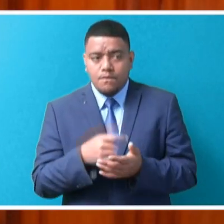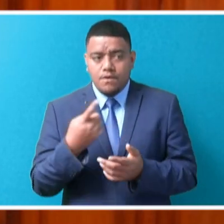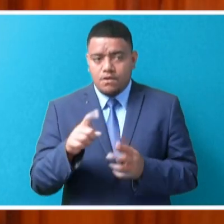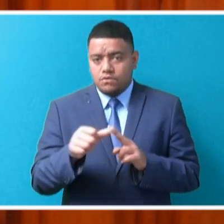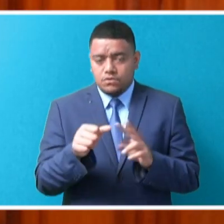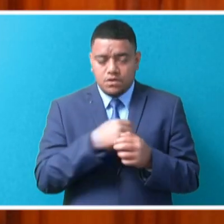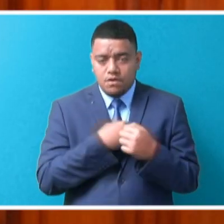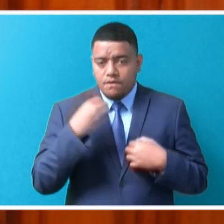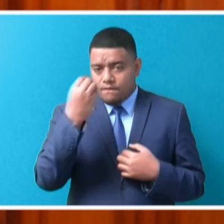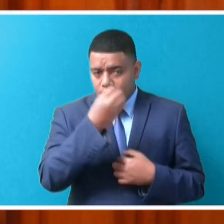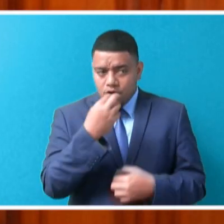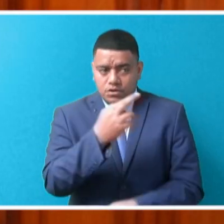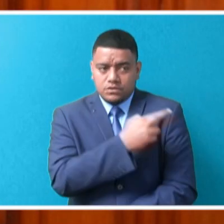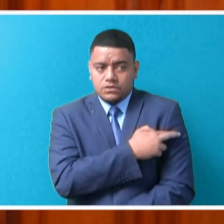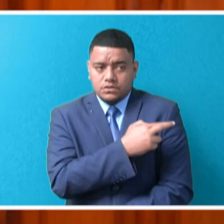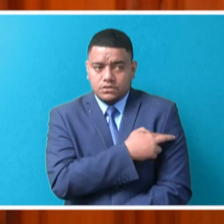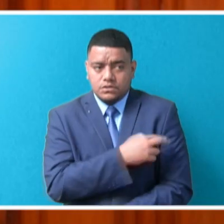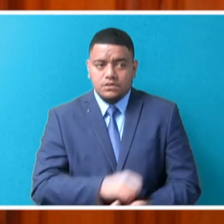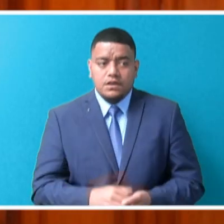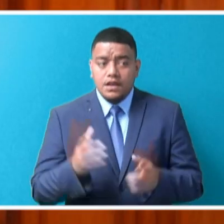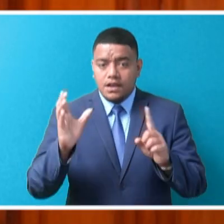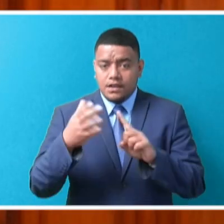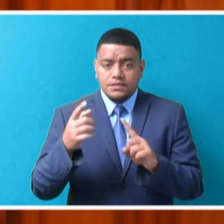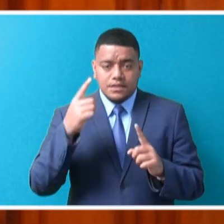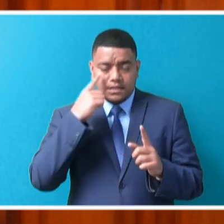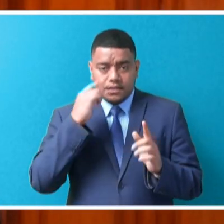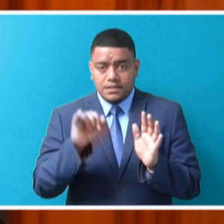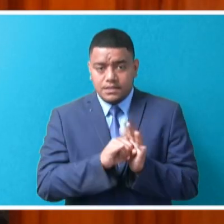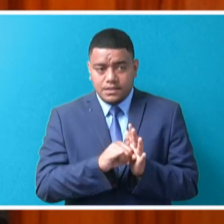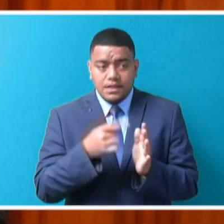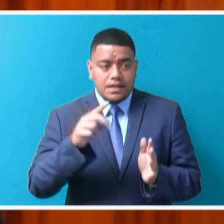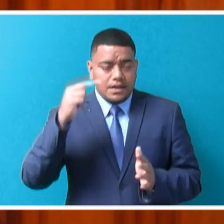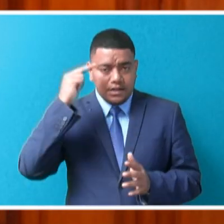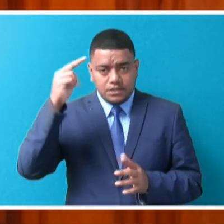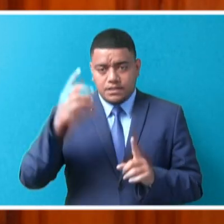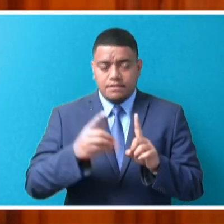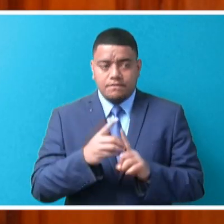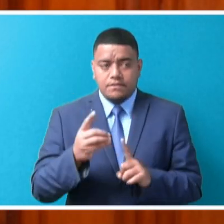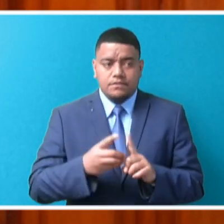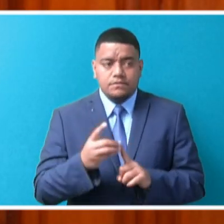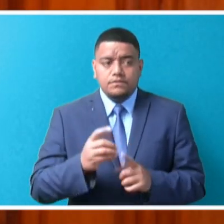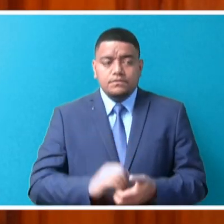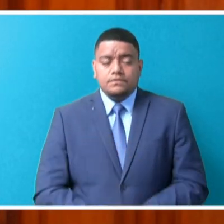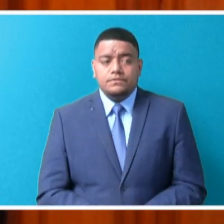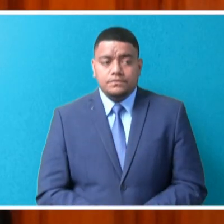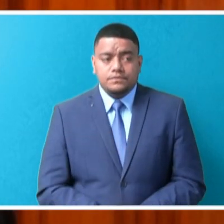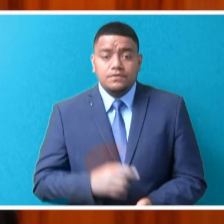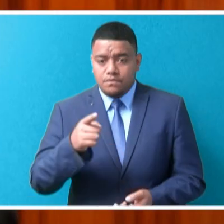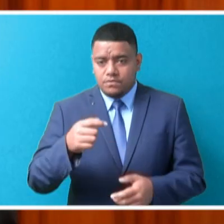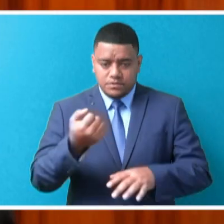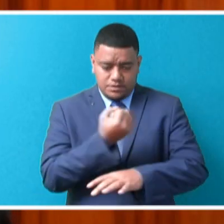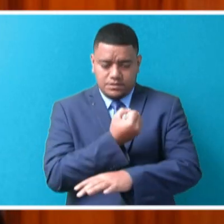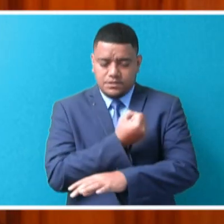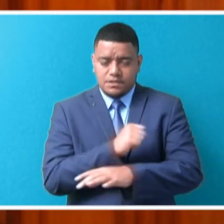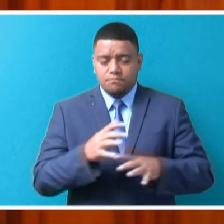security, rural livelihoods, cultural identity, and national development and aspirations. As a large ocean state, we carry